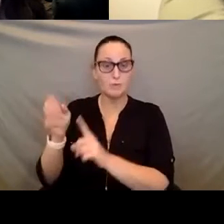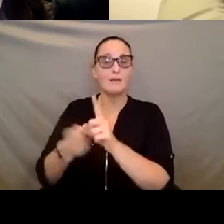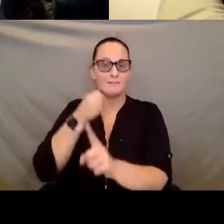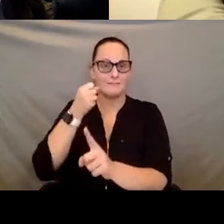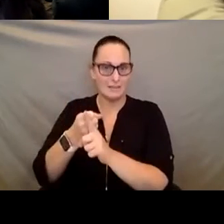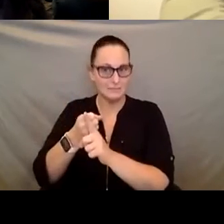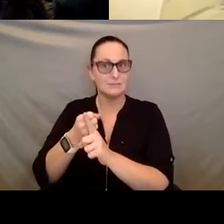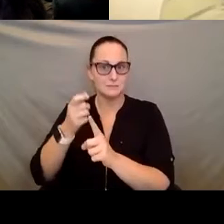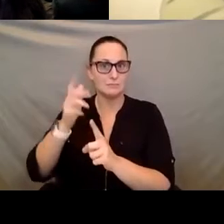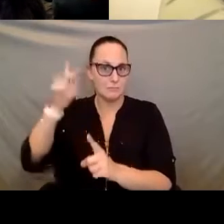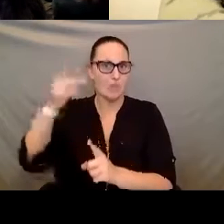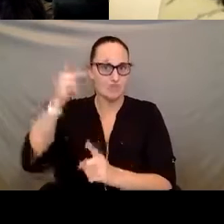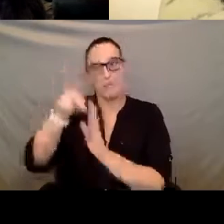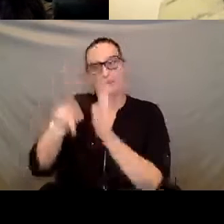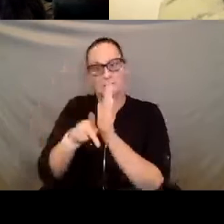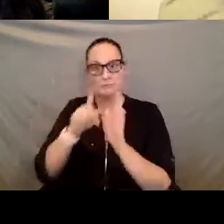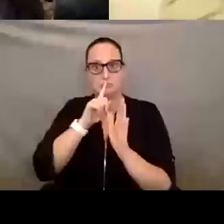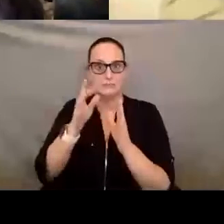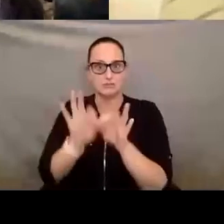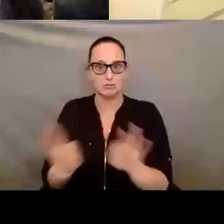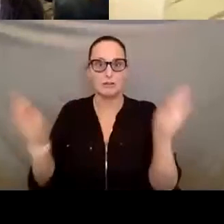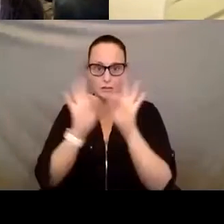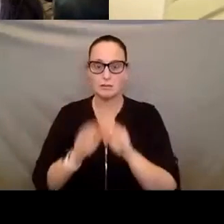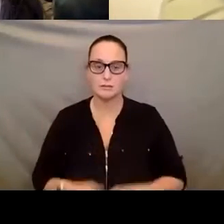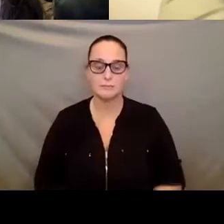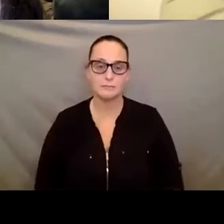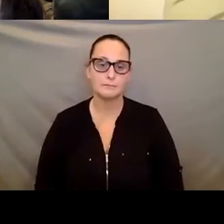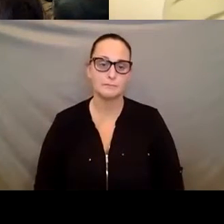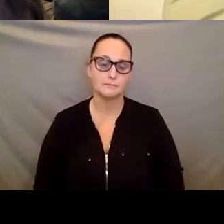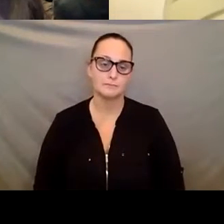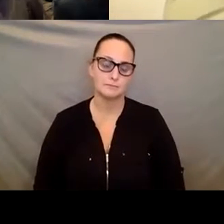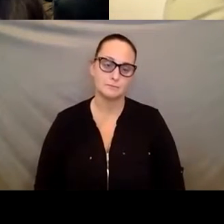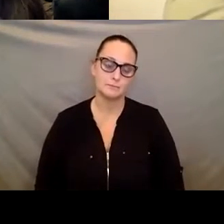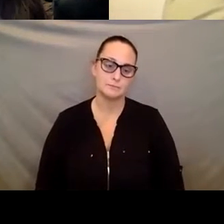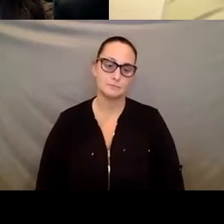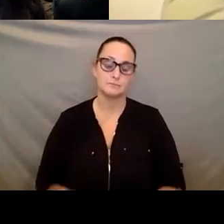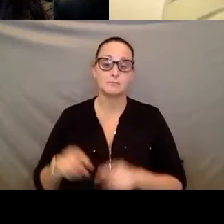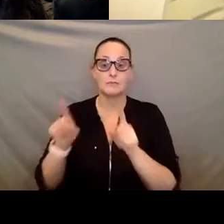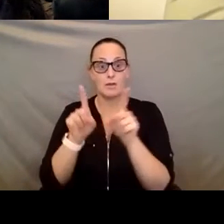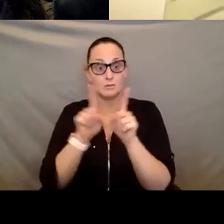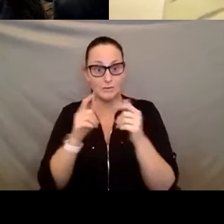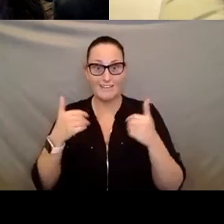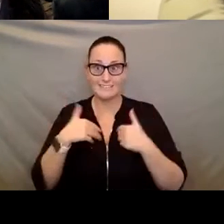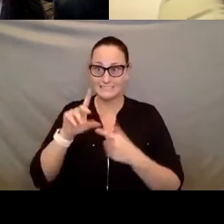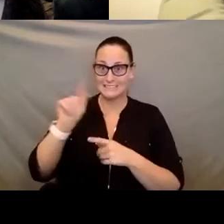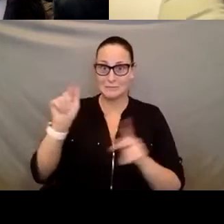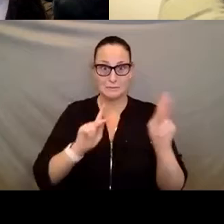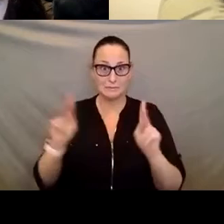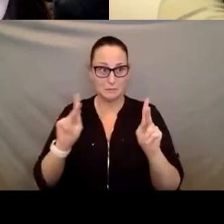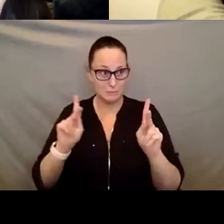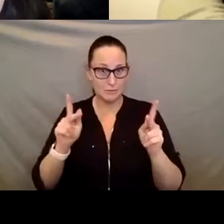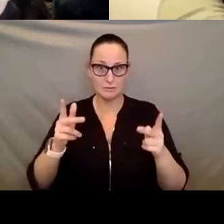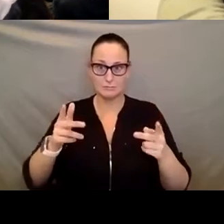critical. Also, having disabled people in positions of power. Also, having disabled people in